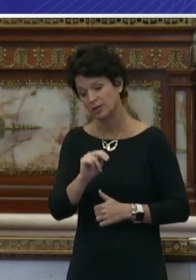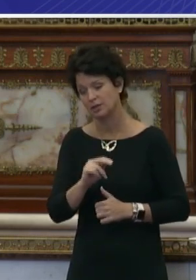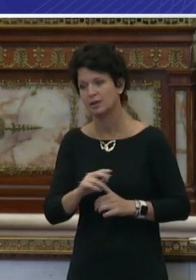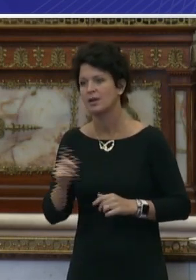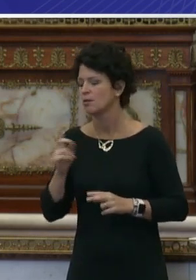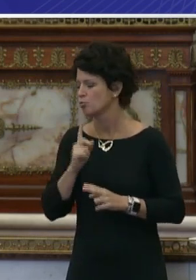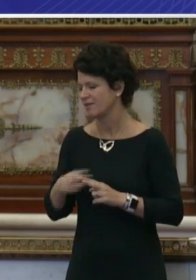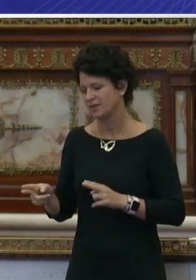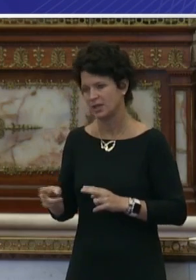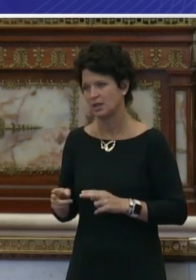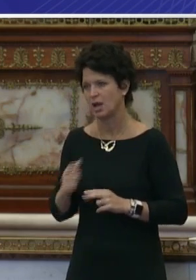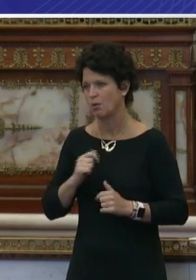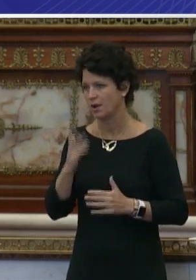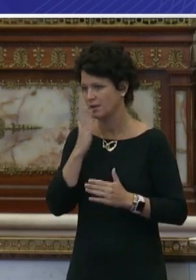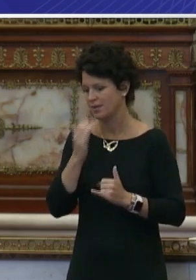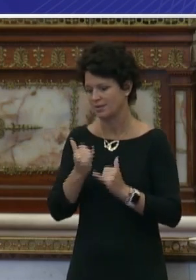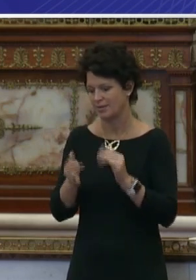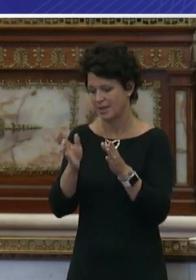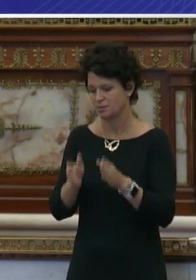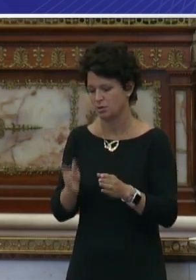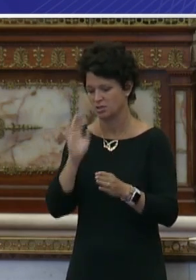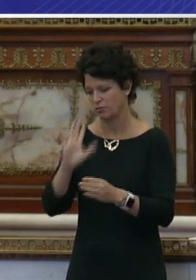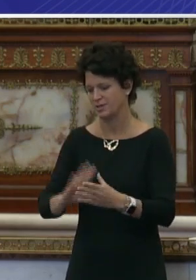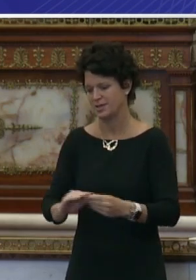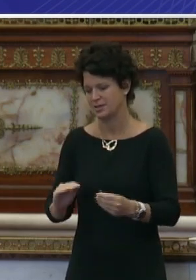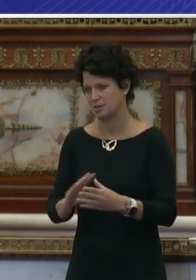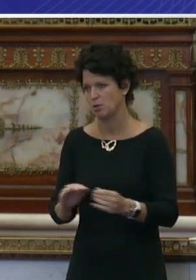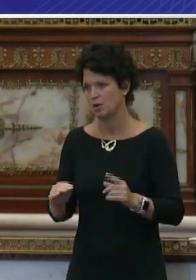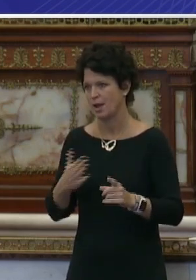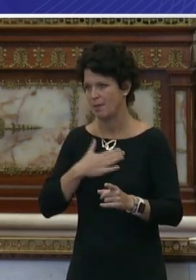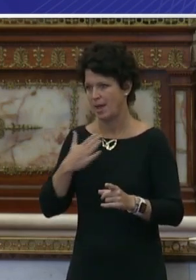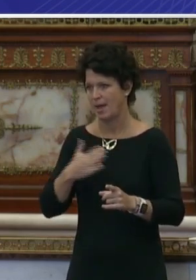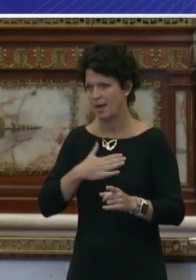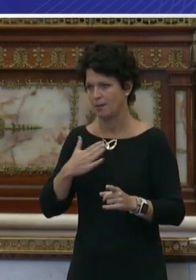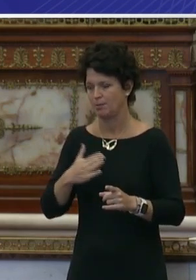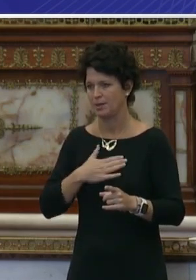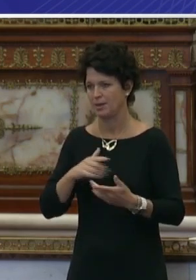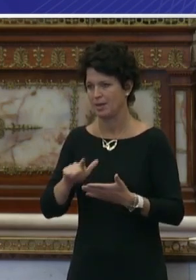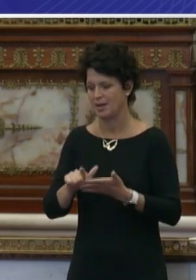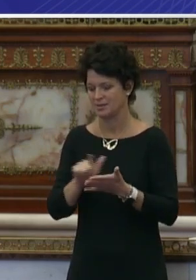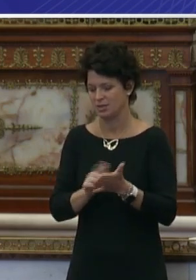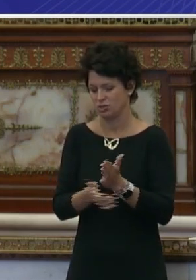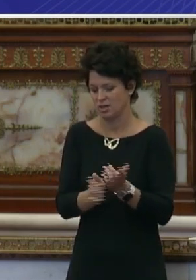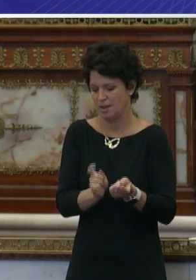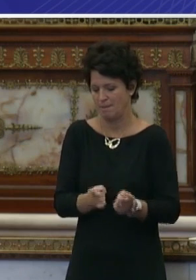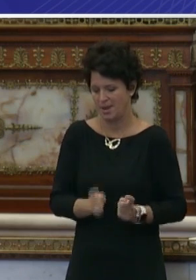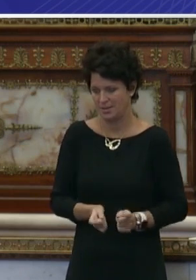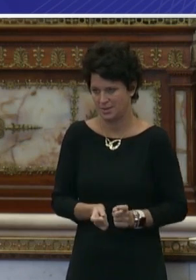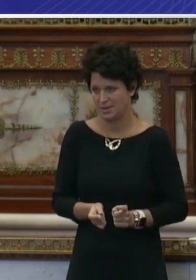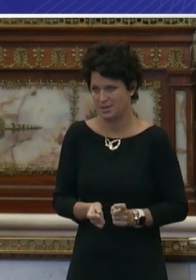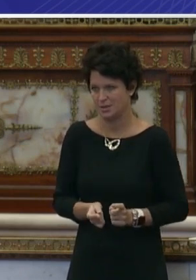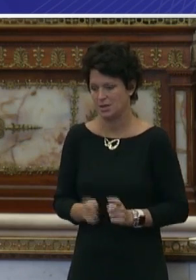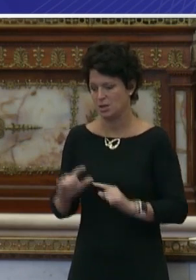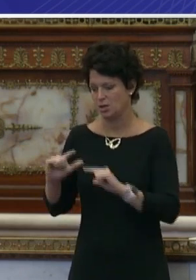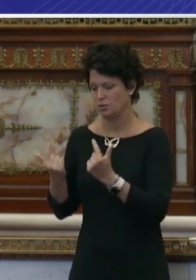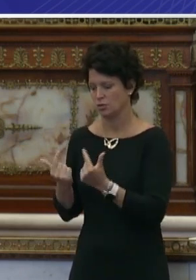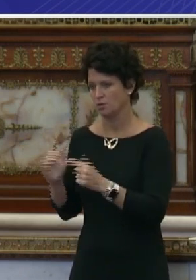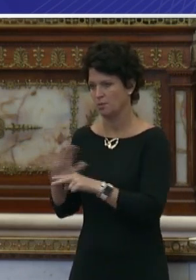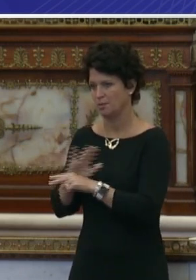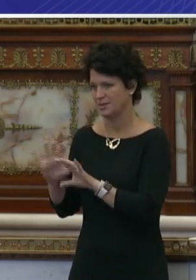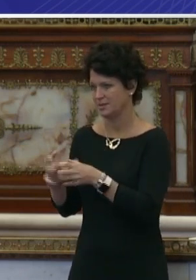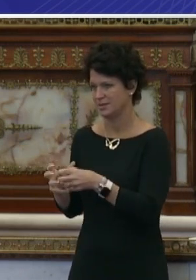very quickly, I want to thank the last person for his testimony. I'm glad that as the legislation has been amended, his group of businesses